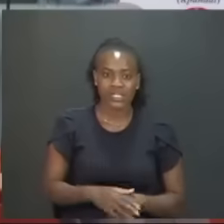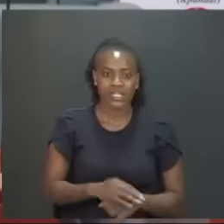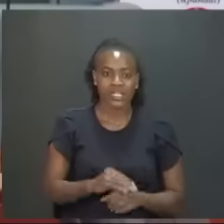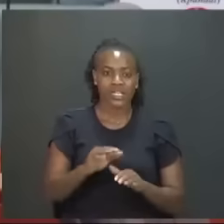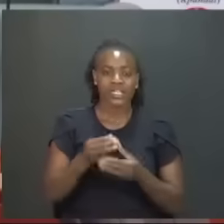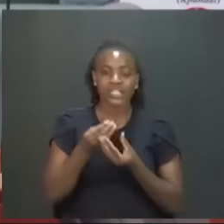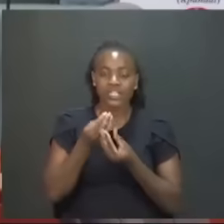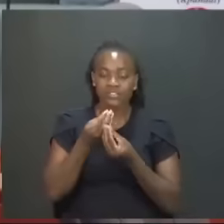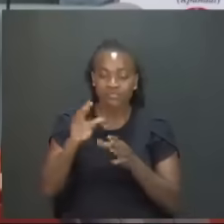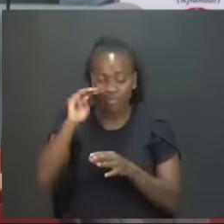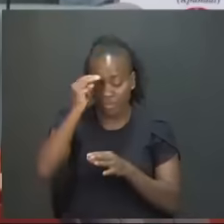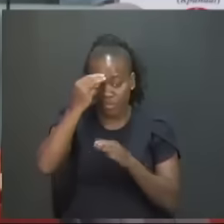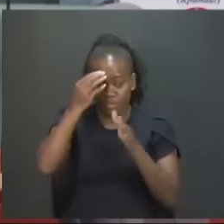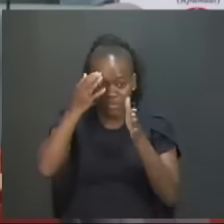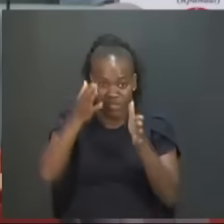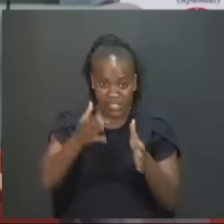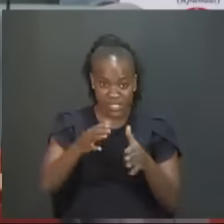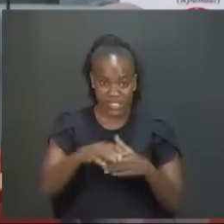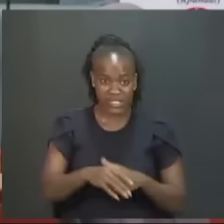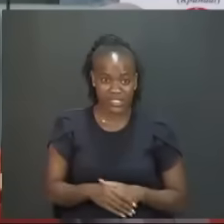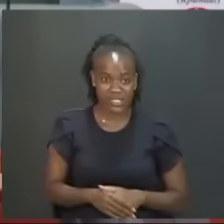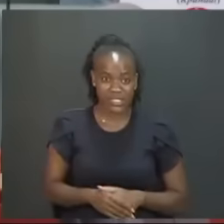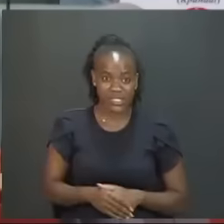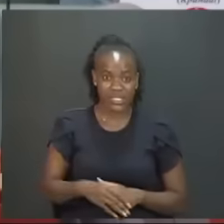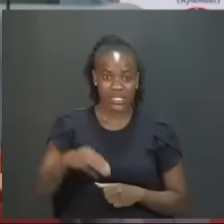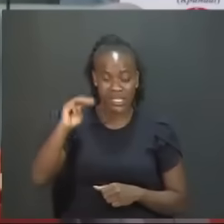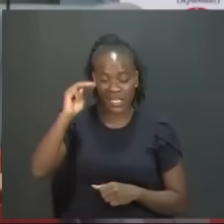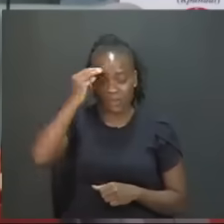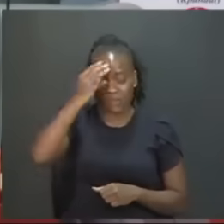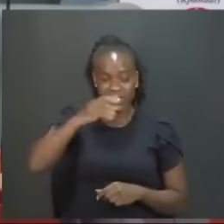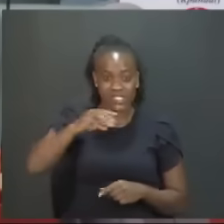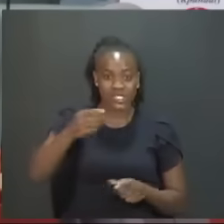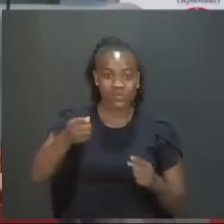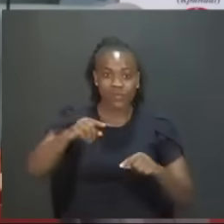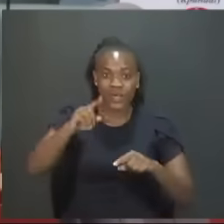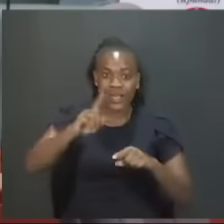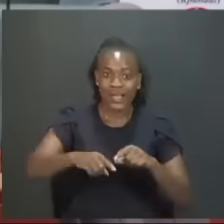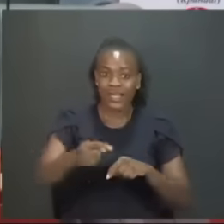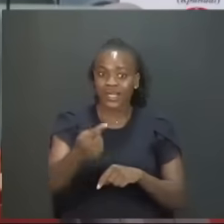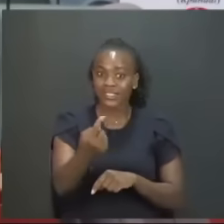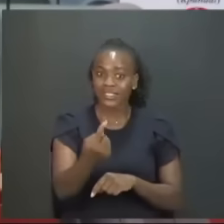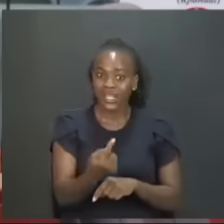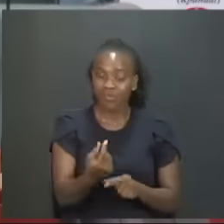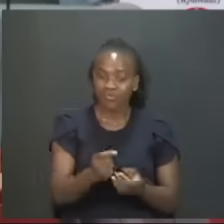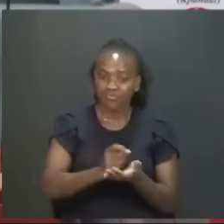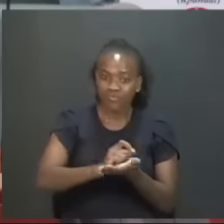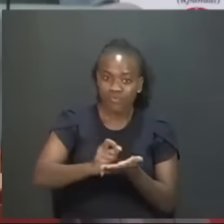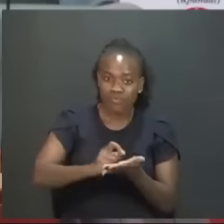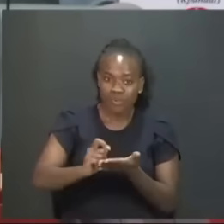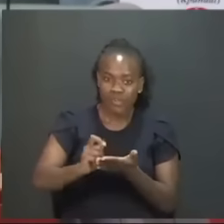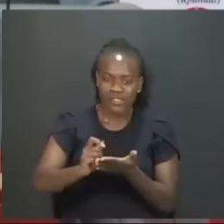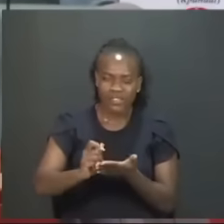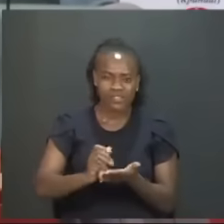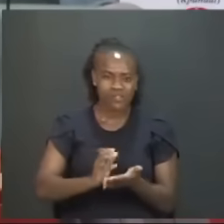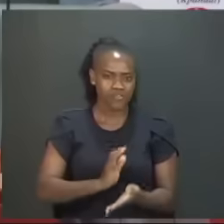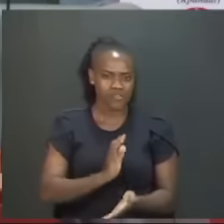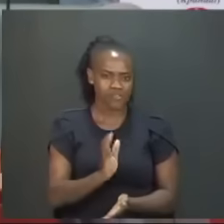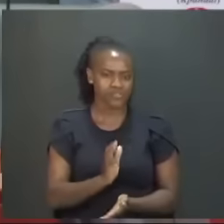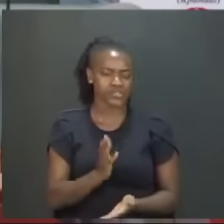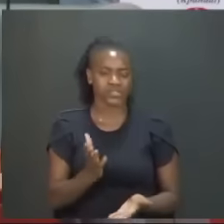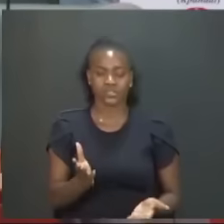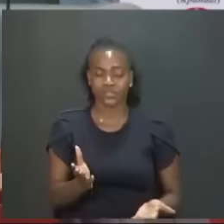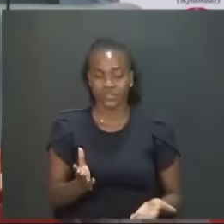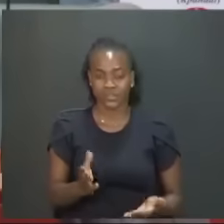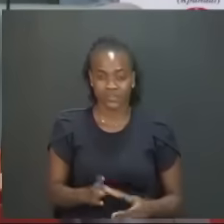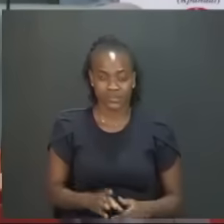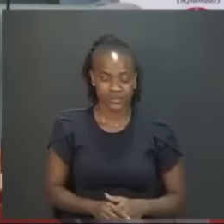the ministers. The ministers, where they cannot appear, they must write formally to us. So we